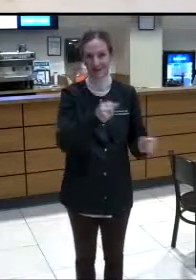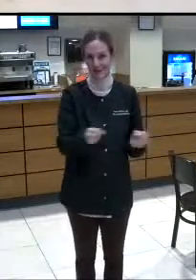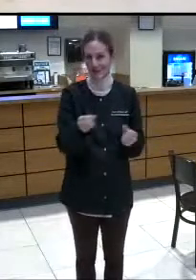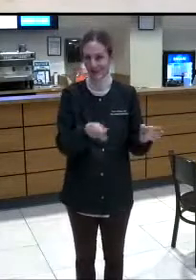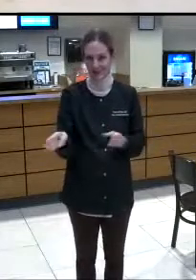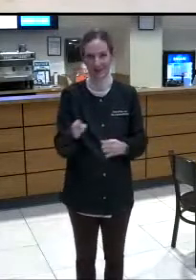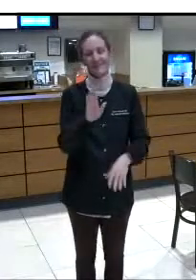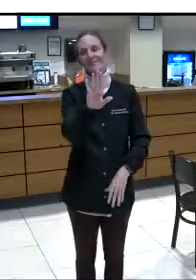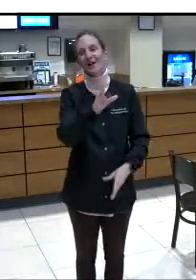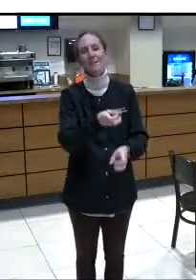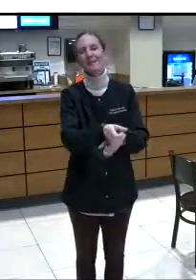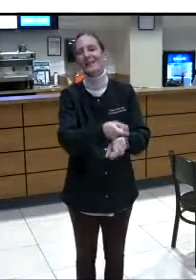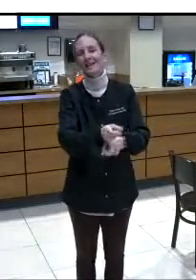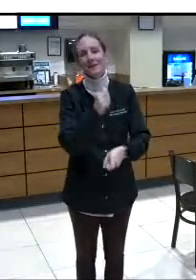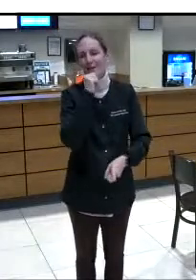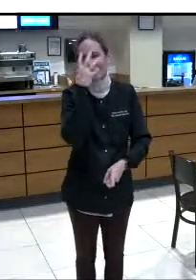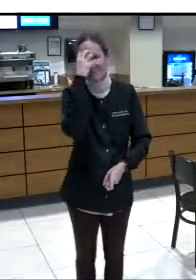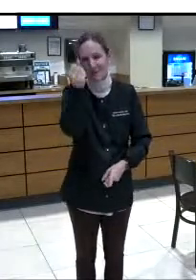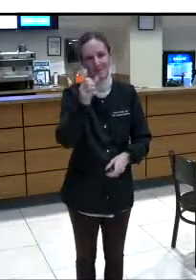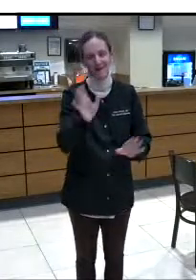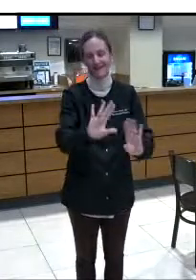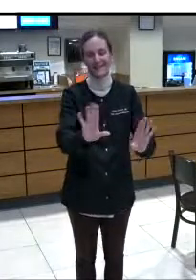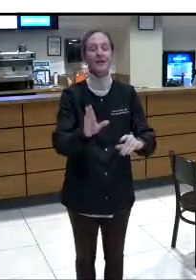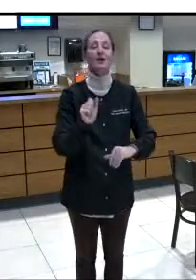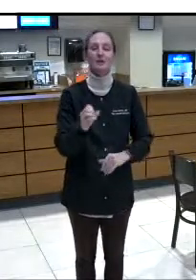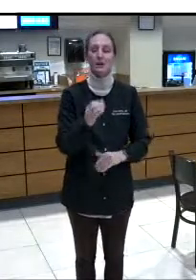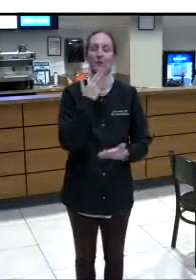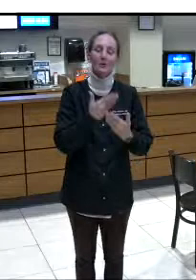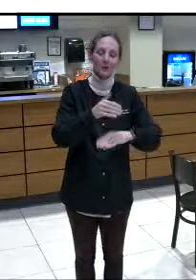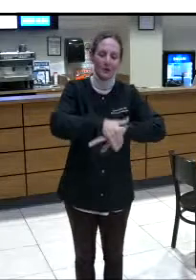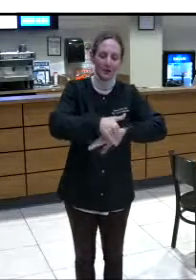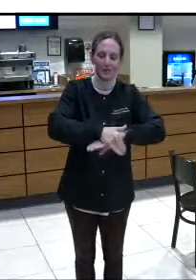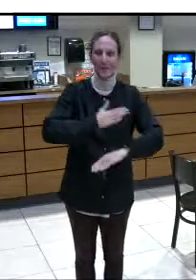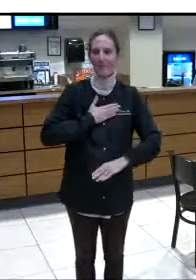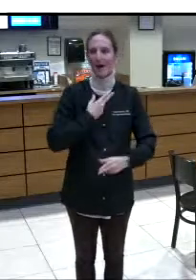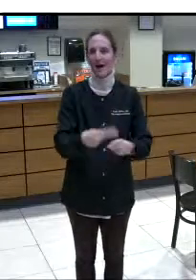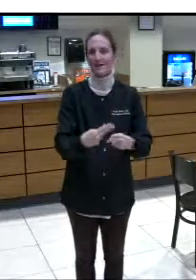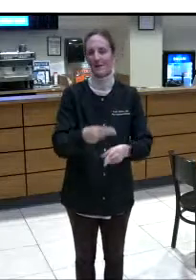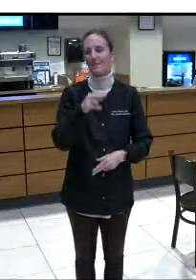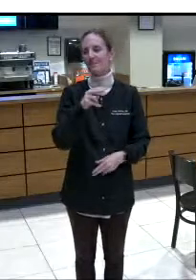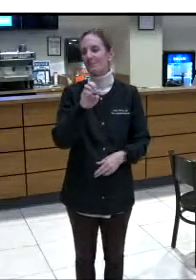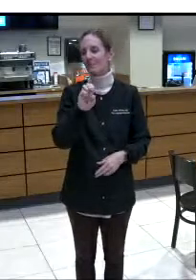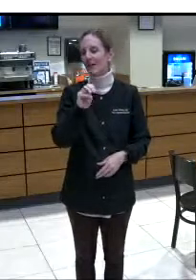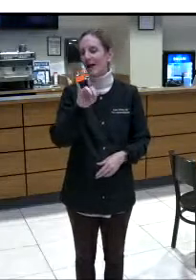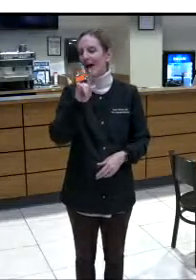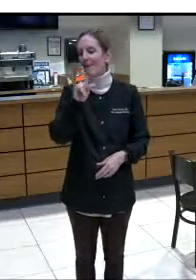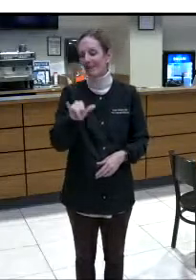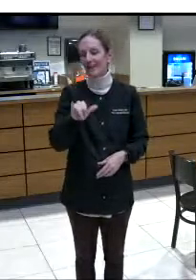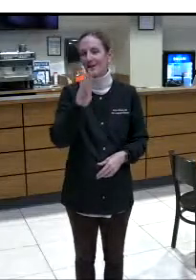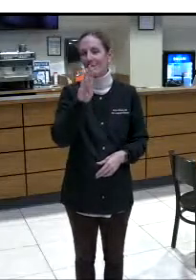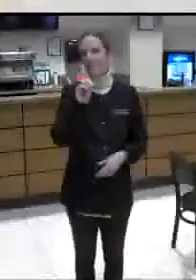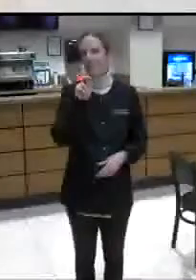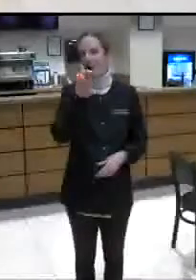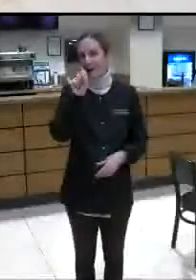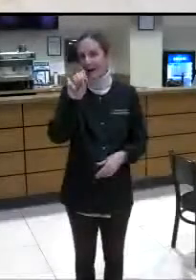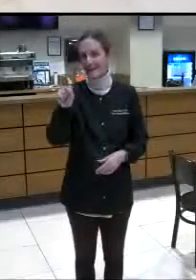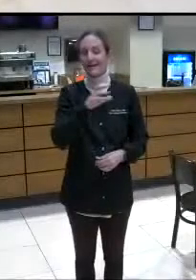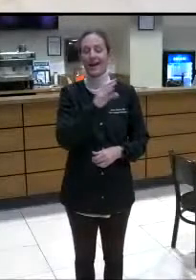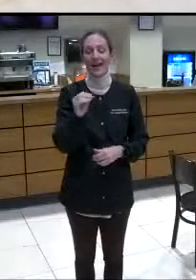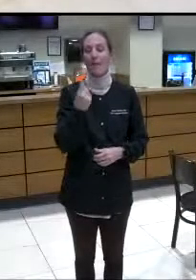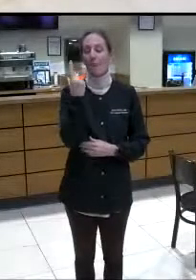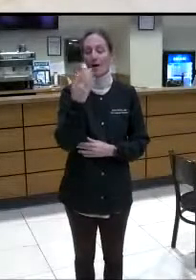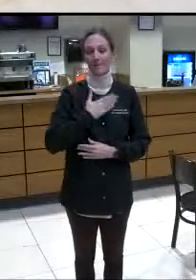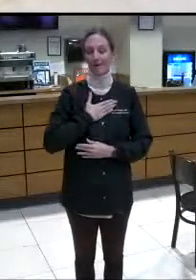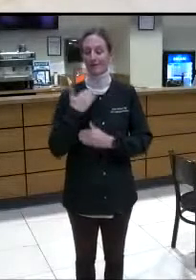kidding. All right. So good evening. It's nice to see you all. My name is Emily Boness, and one of my responsibilities